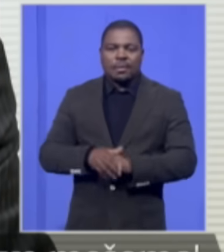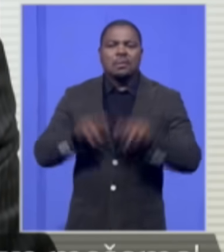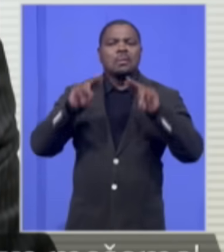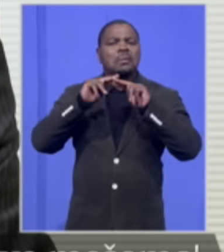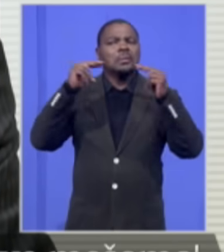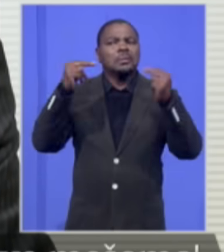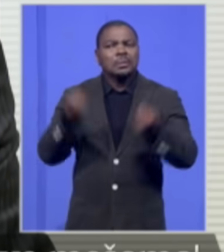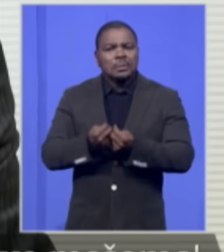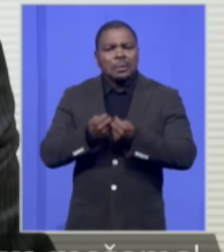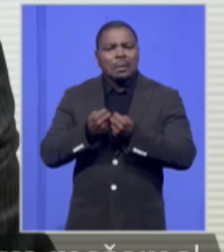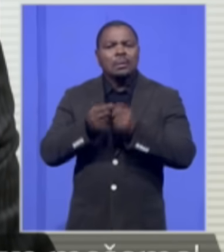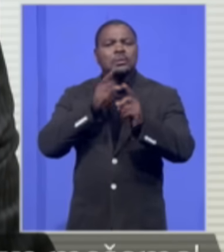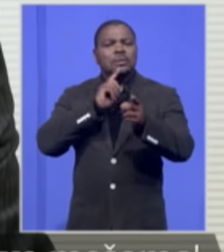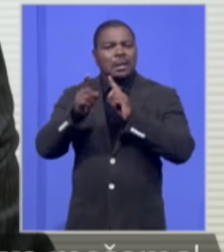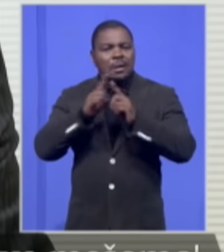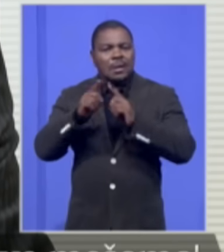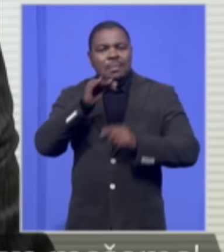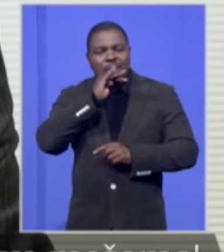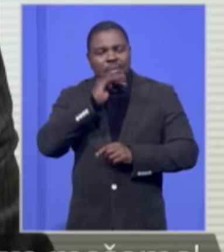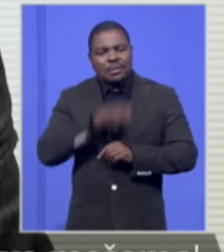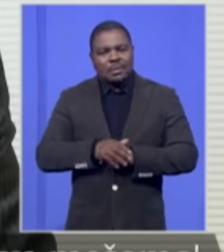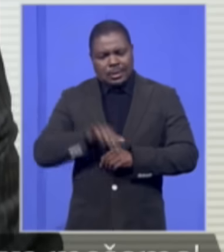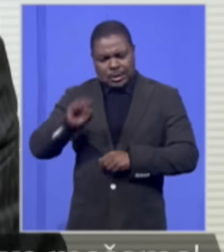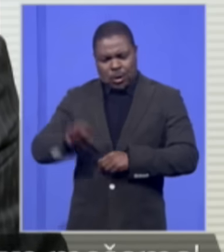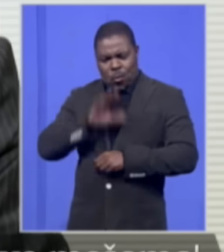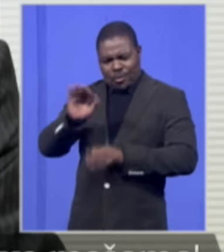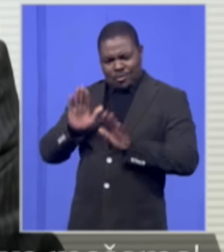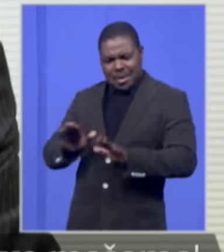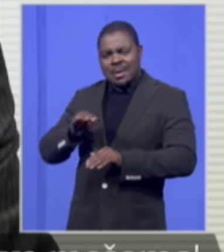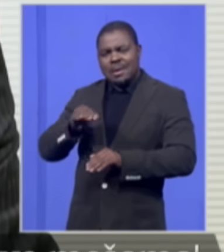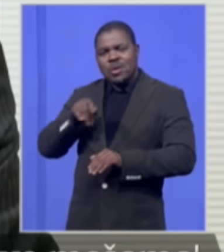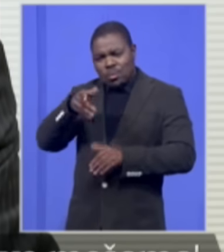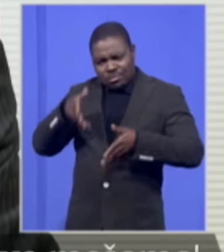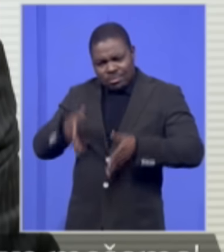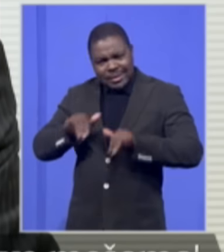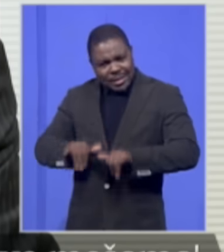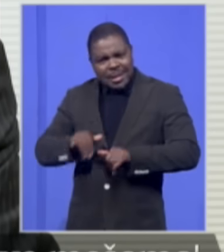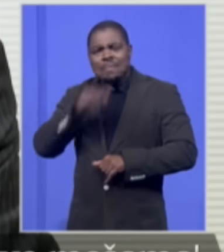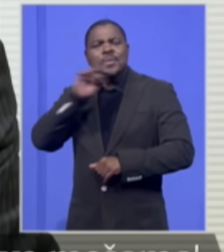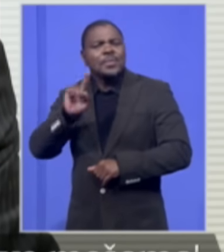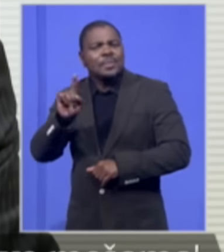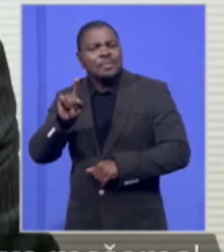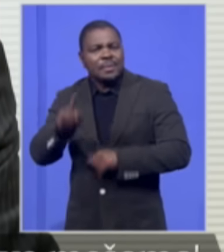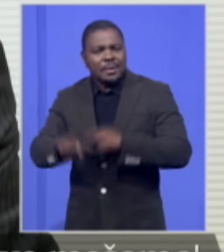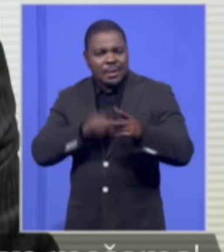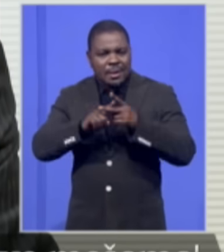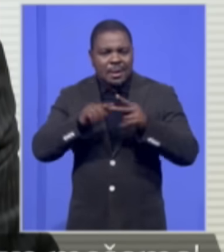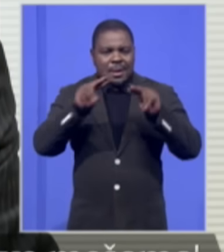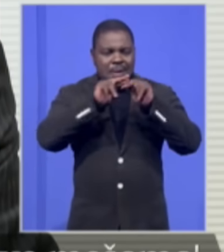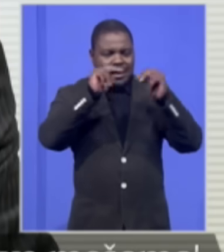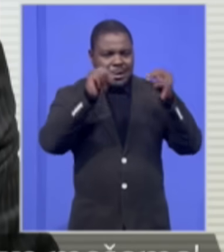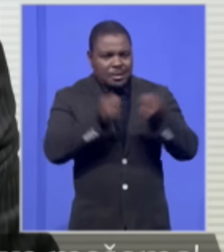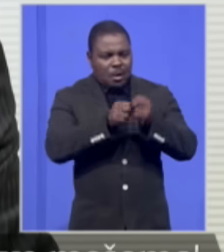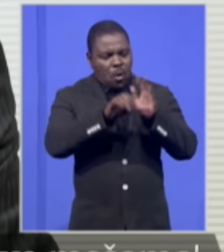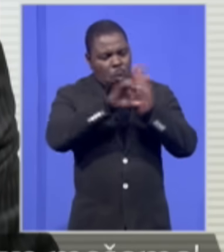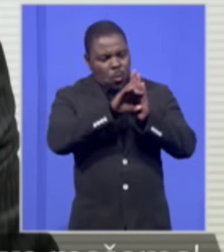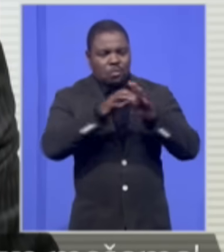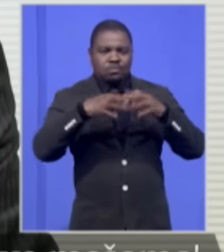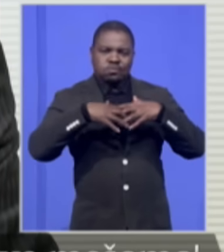seek a shared vision of what it means to be a South African and develop a new national ethos